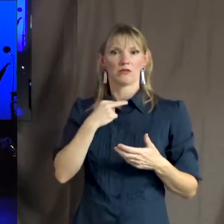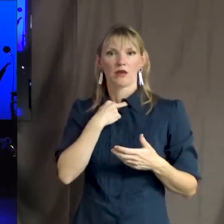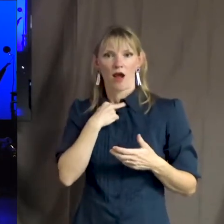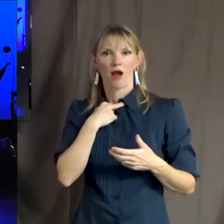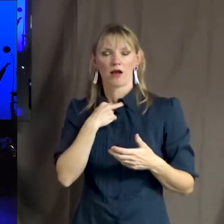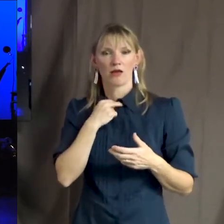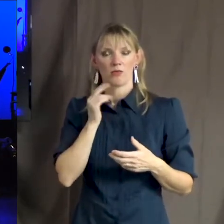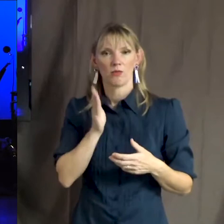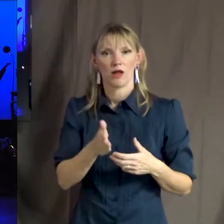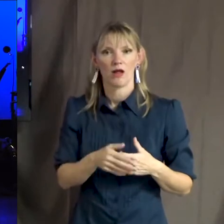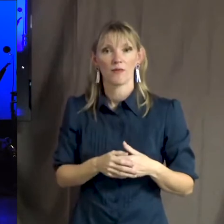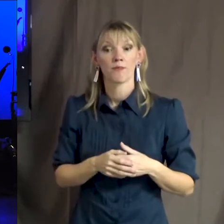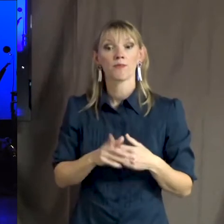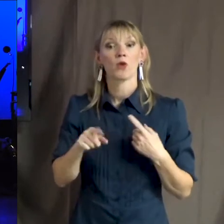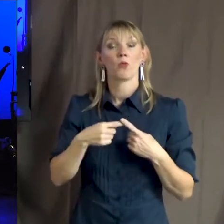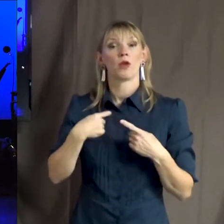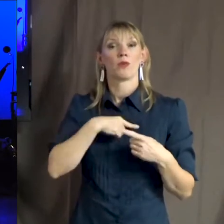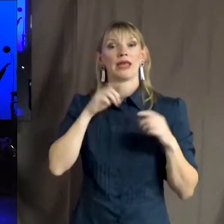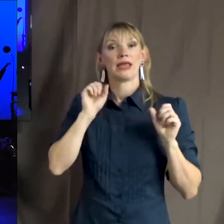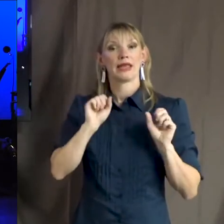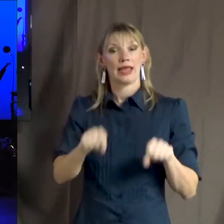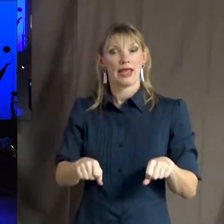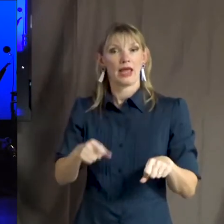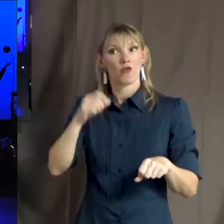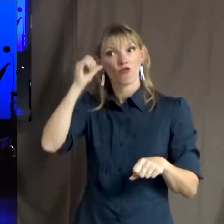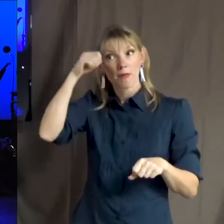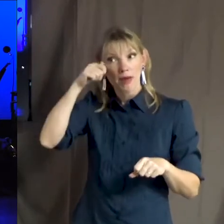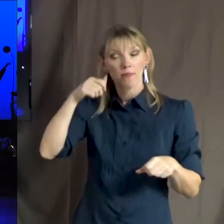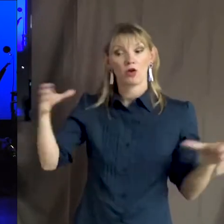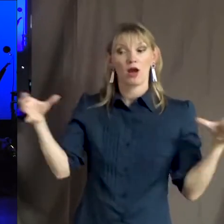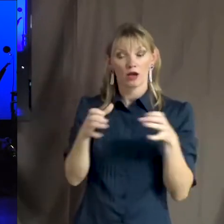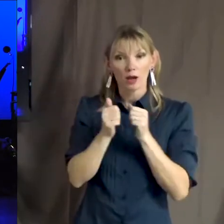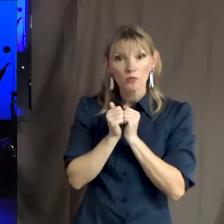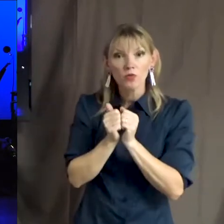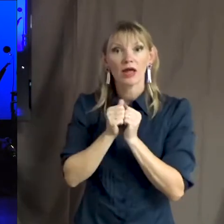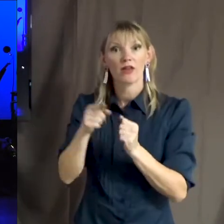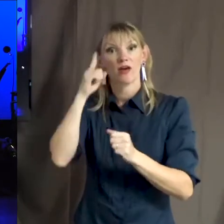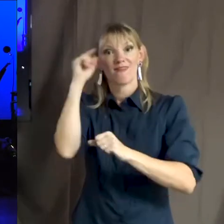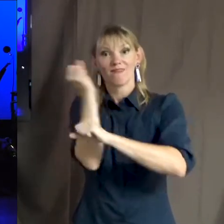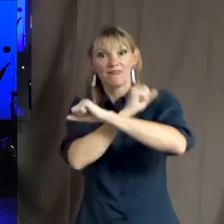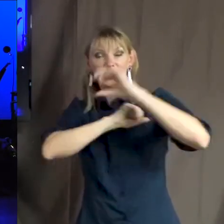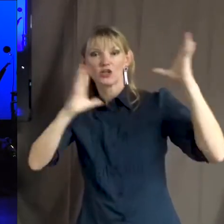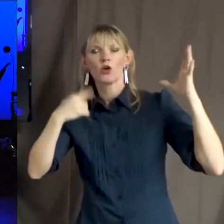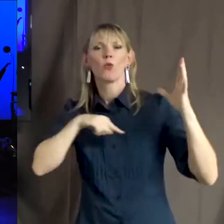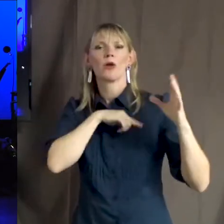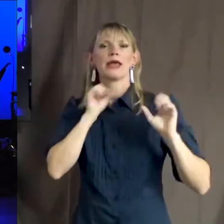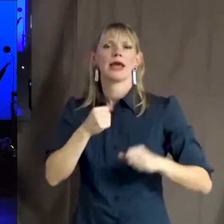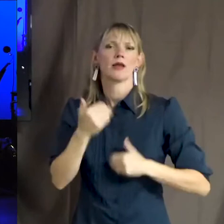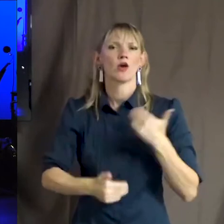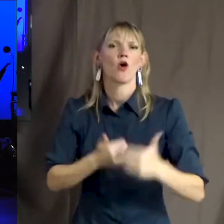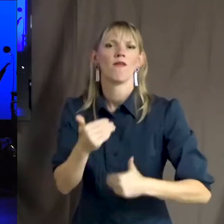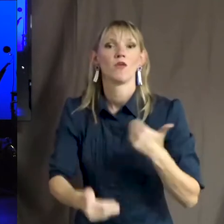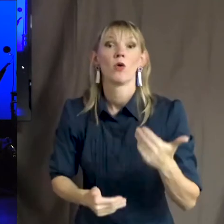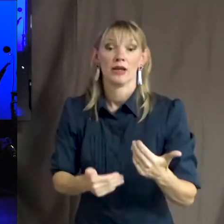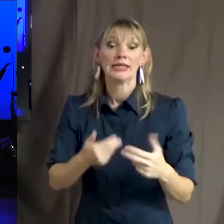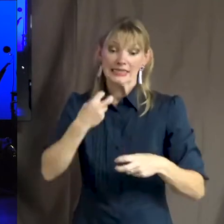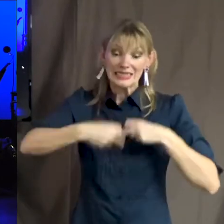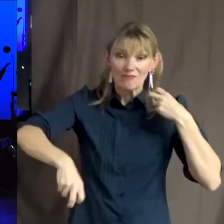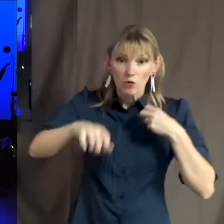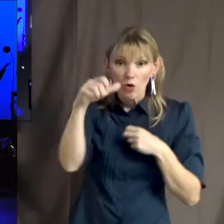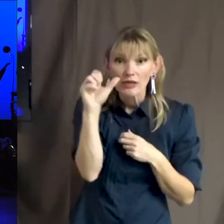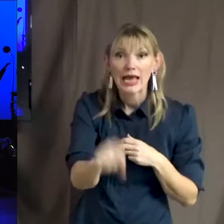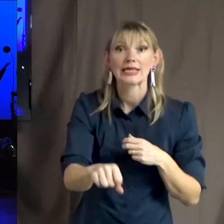can remember and come together in this grand vision, we can move forward. The work is difficult. It's painful.